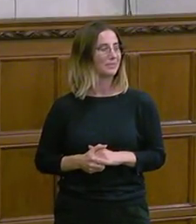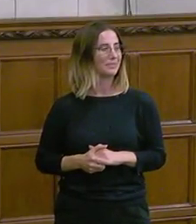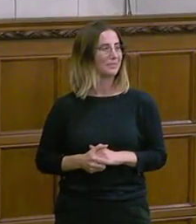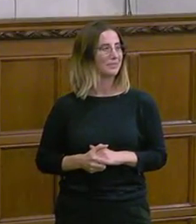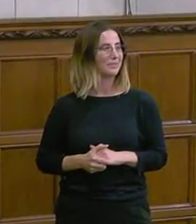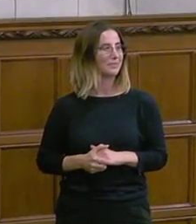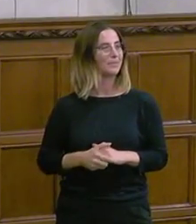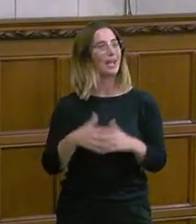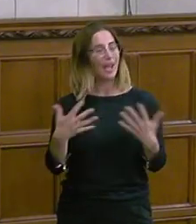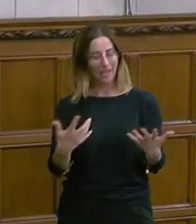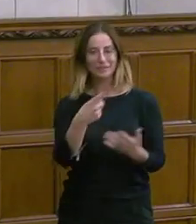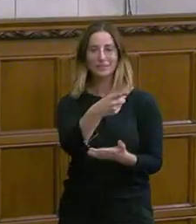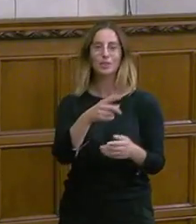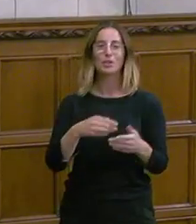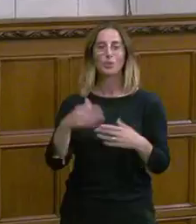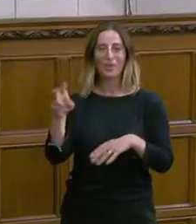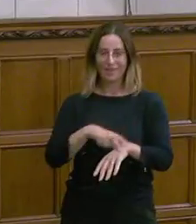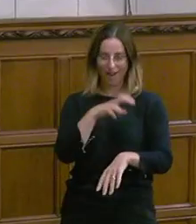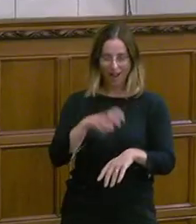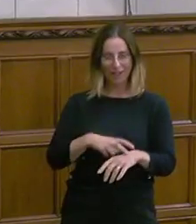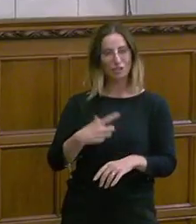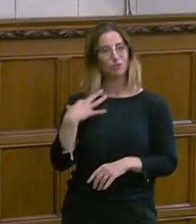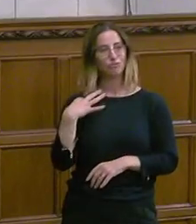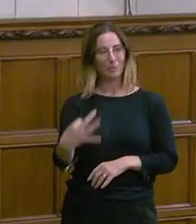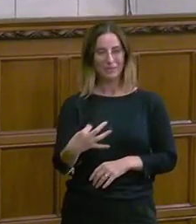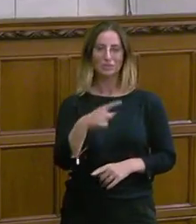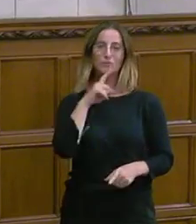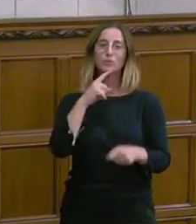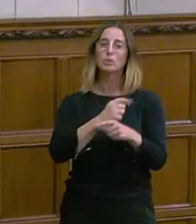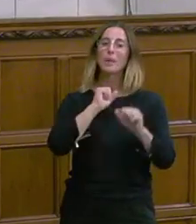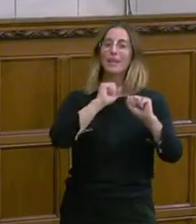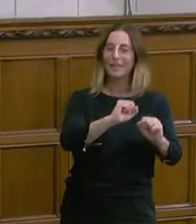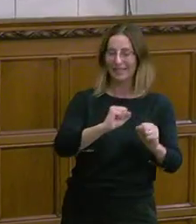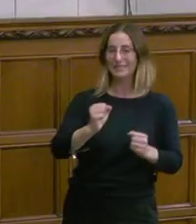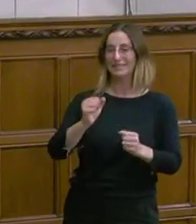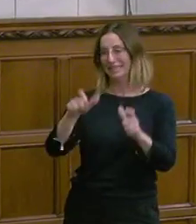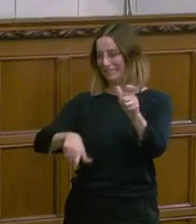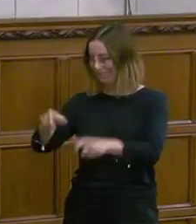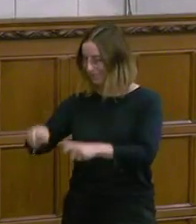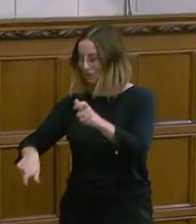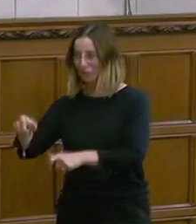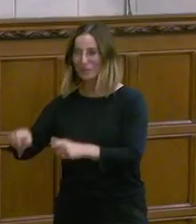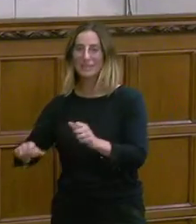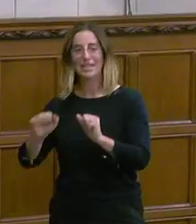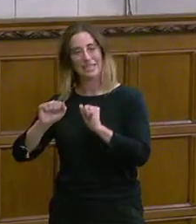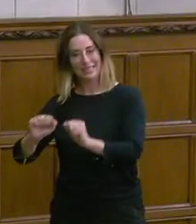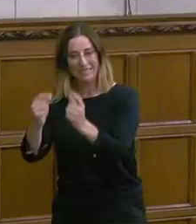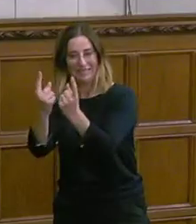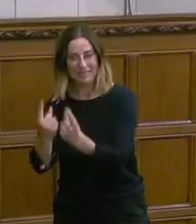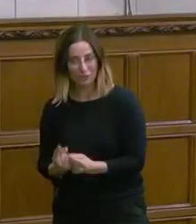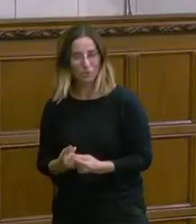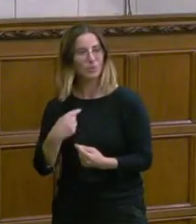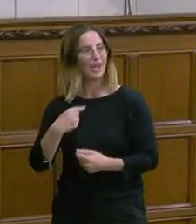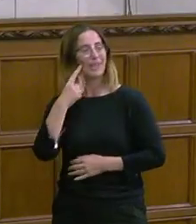ever represents Northern Ireland and speaks to his constituents and all of those who've contributed to today's debate. You've done